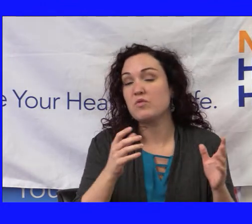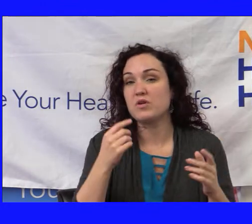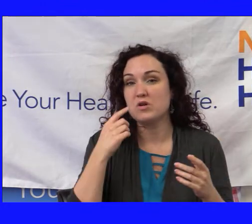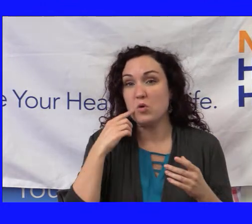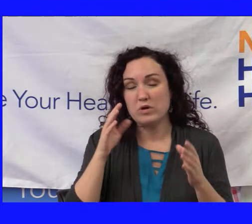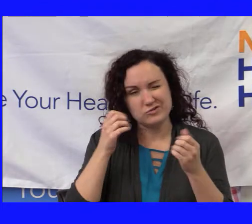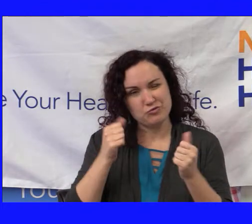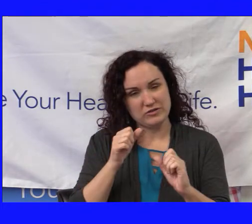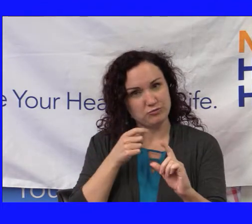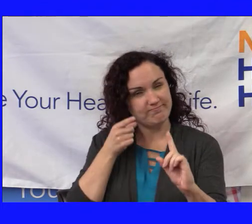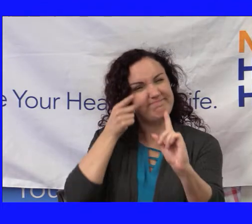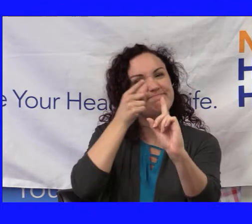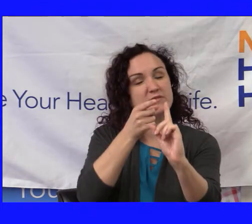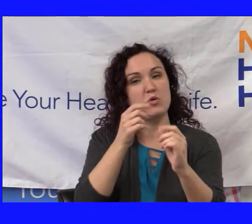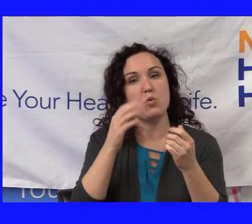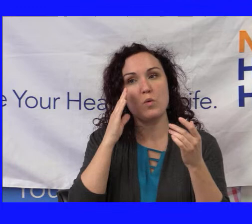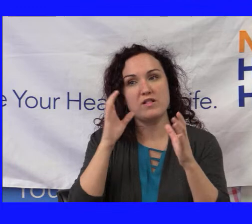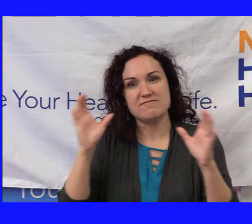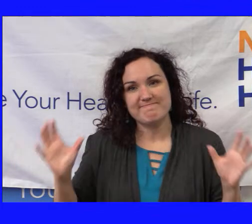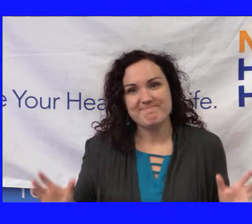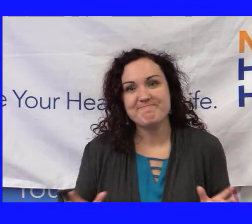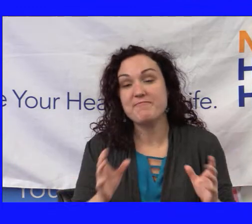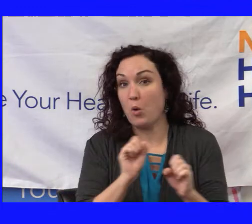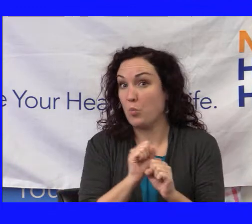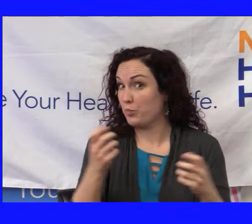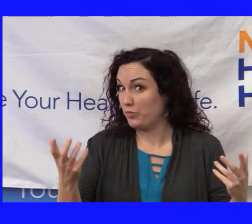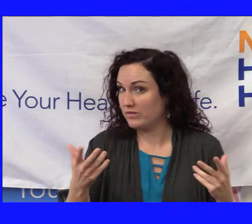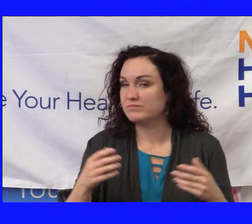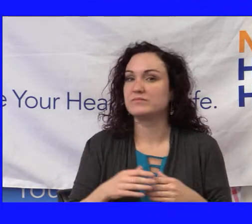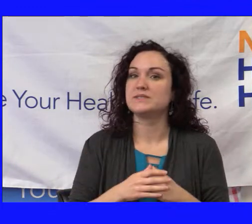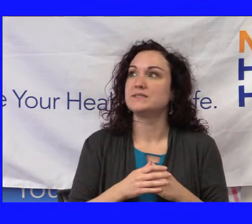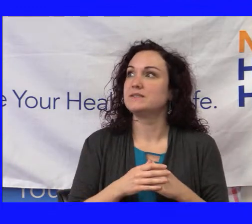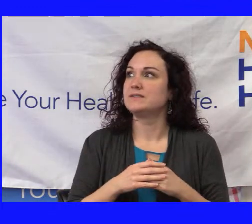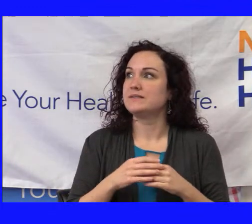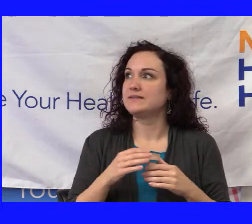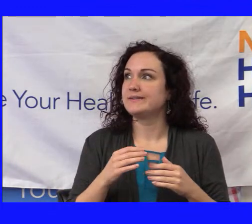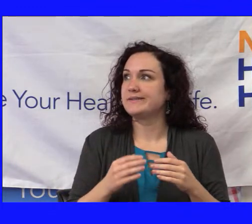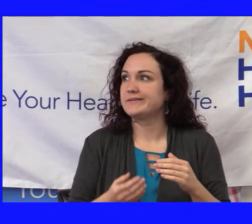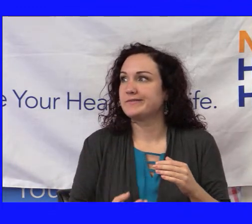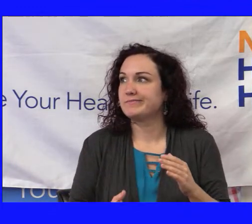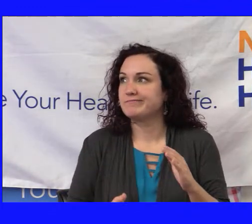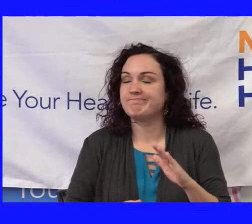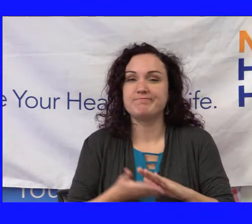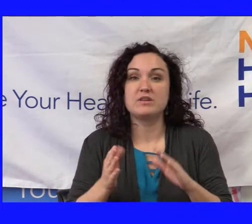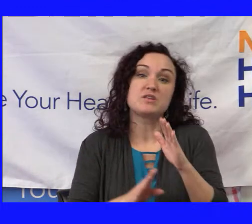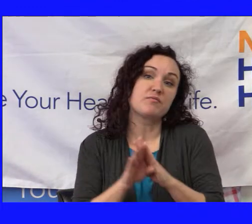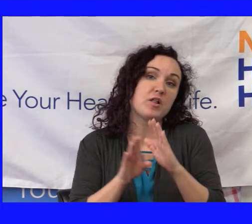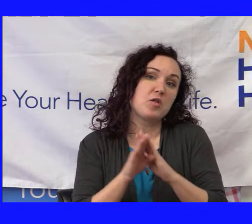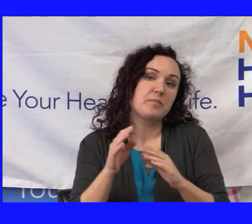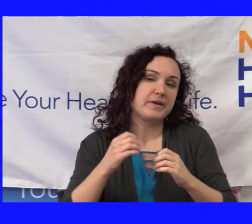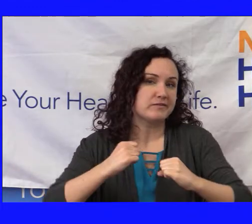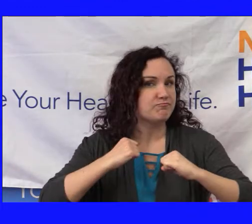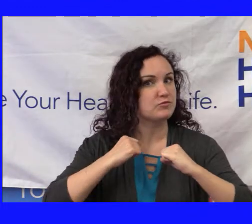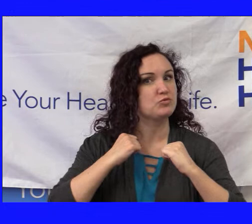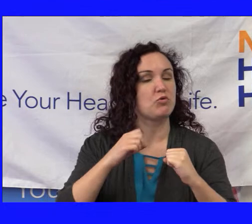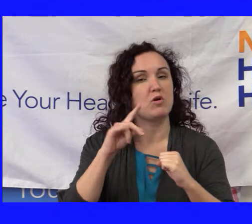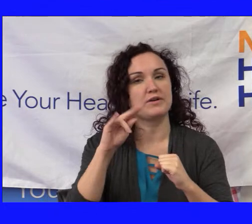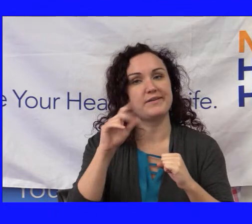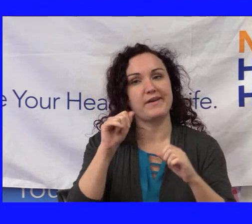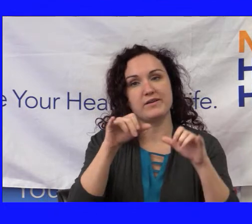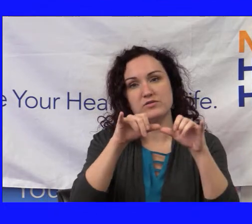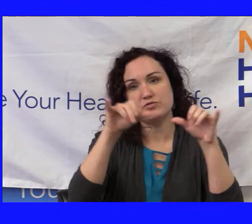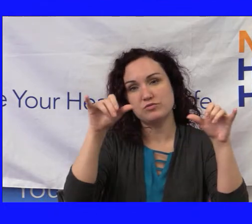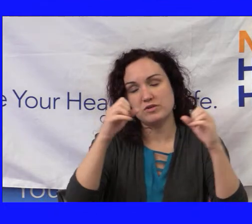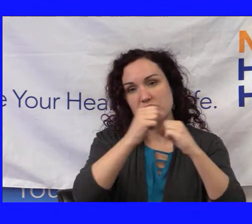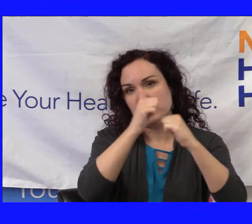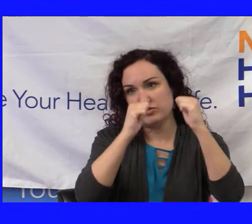towards that are going to really drive our work is building a robust data infrastructure that allows us to create